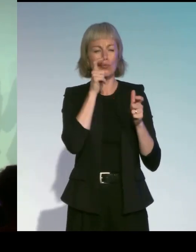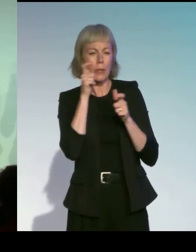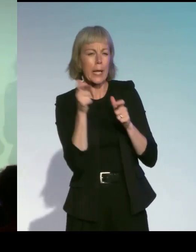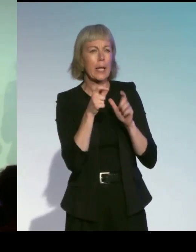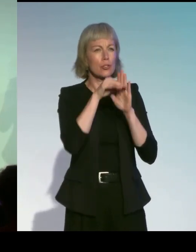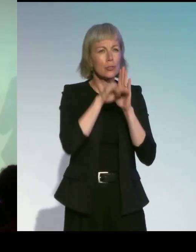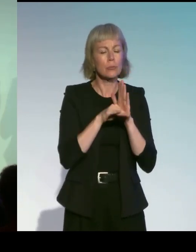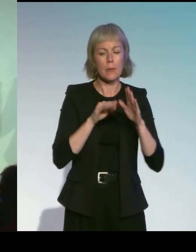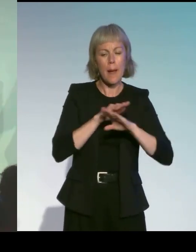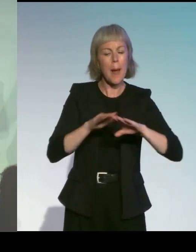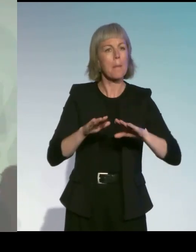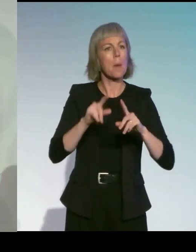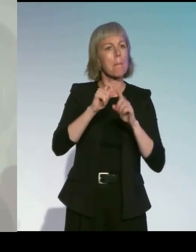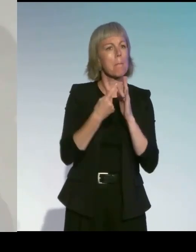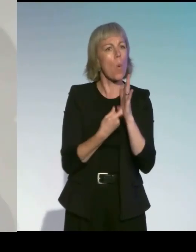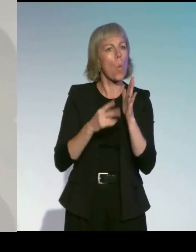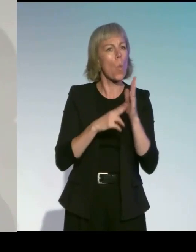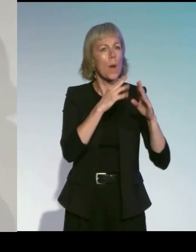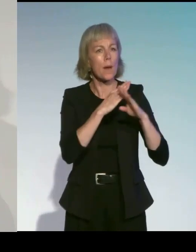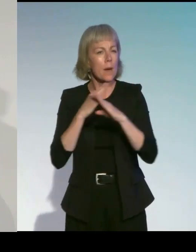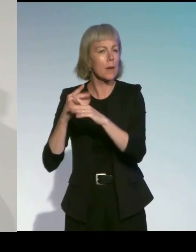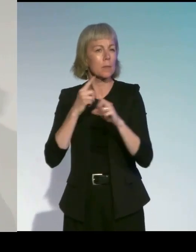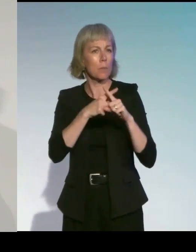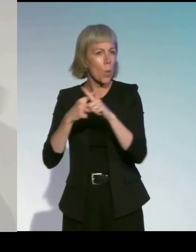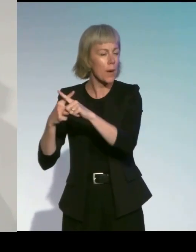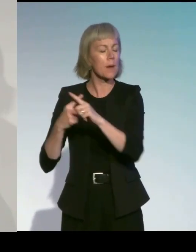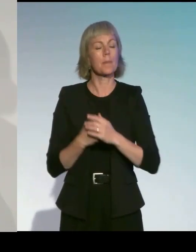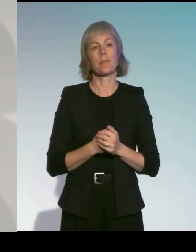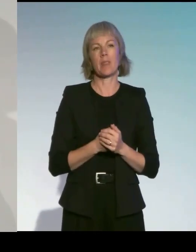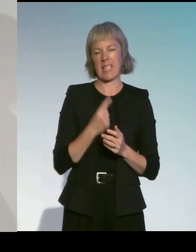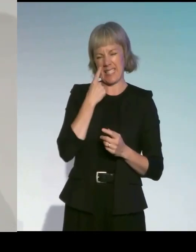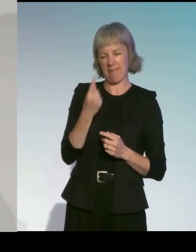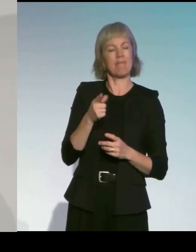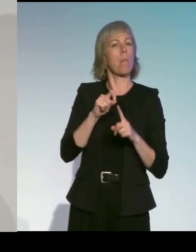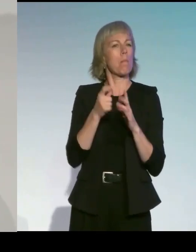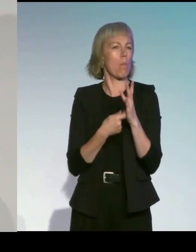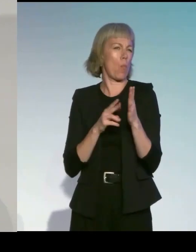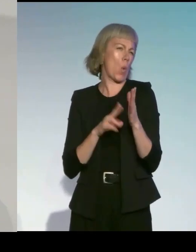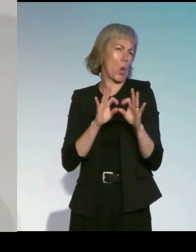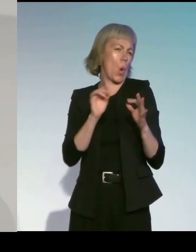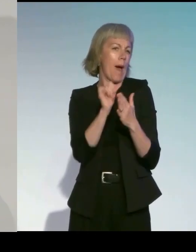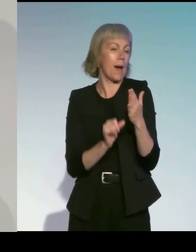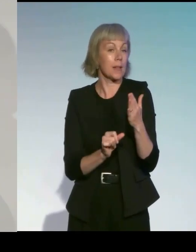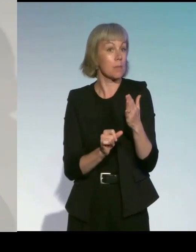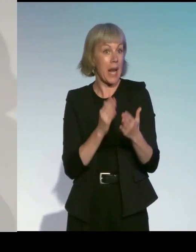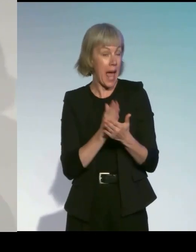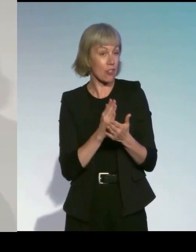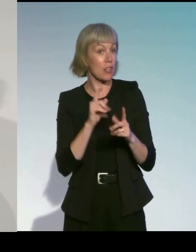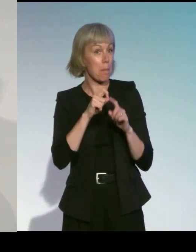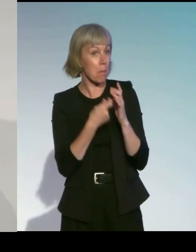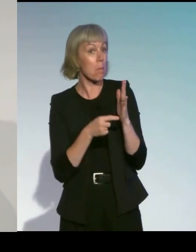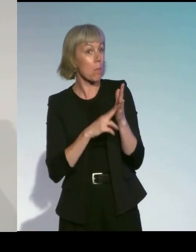not seen as art, but there's the ways in which the term pornography kind of emerged. It very much emerged